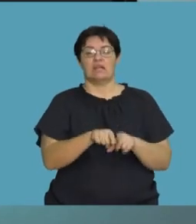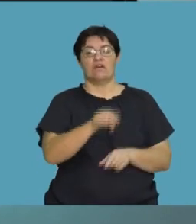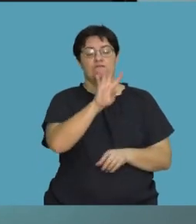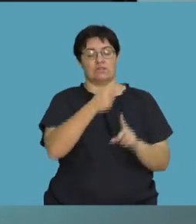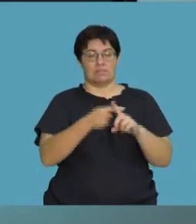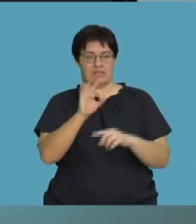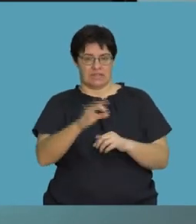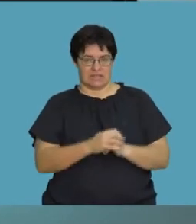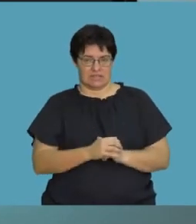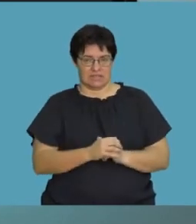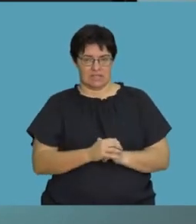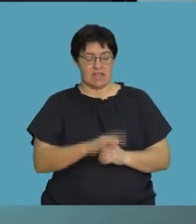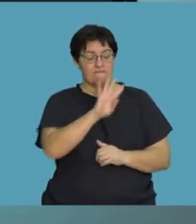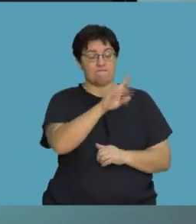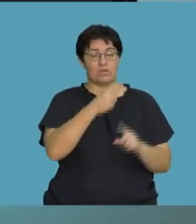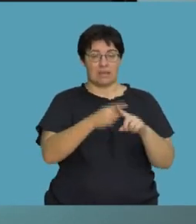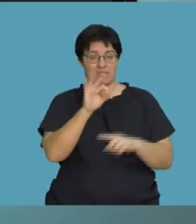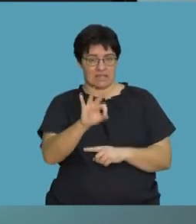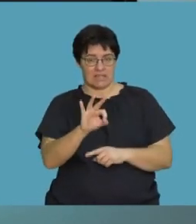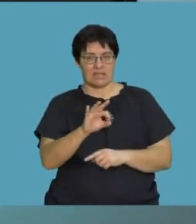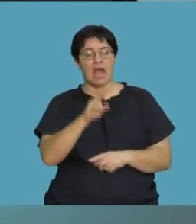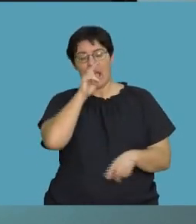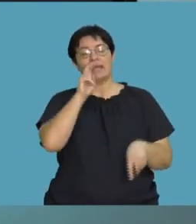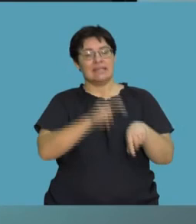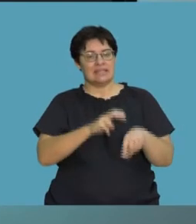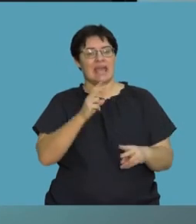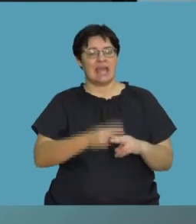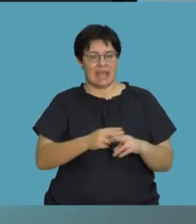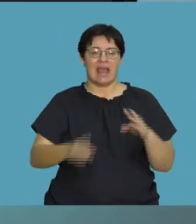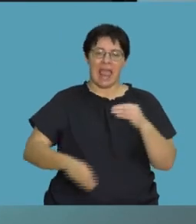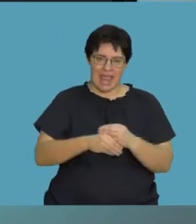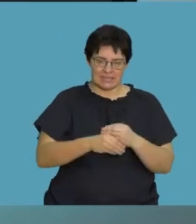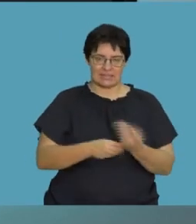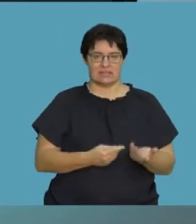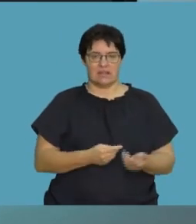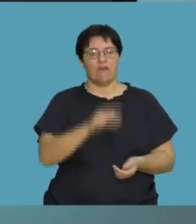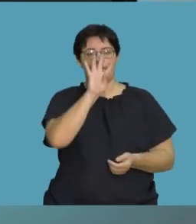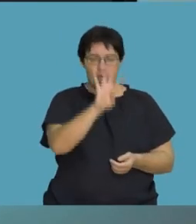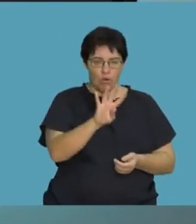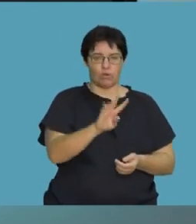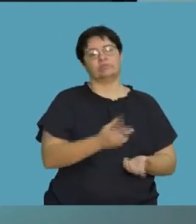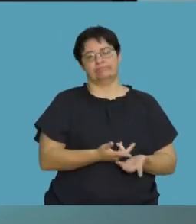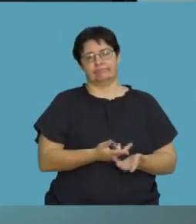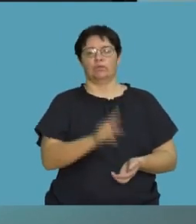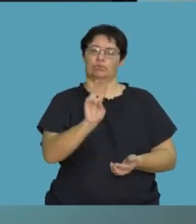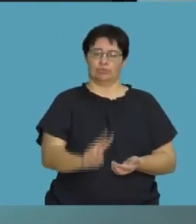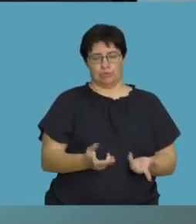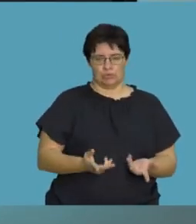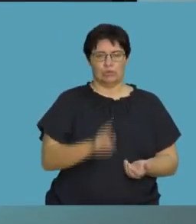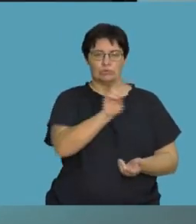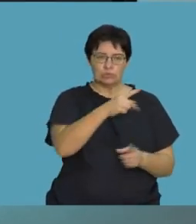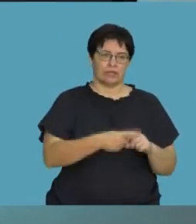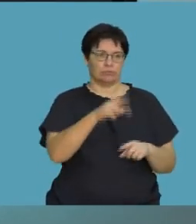But if I write it as 4 times 3, I also need to go again and add another step of changing the 4 to be a 2. So I